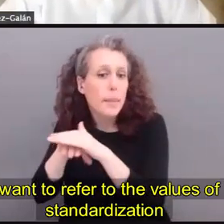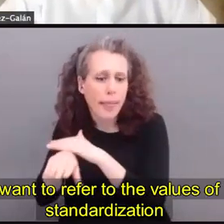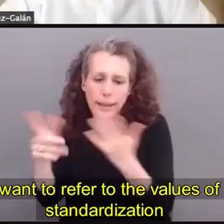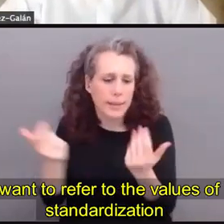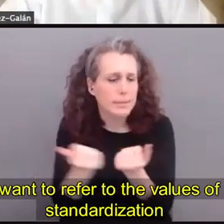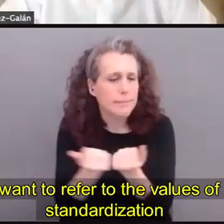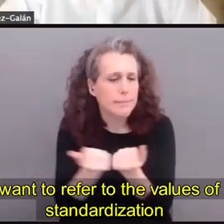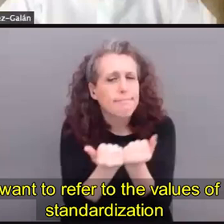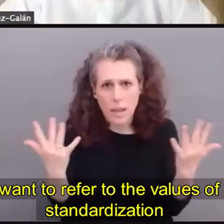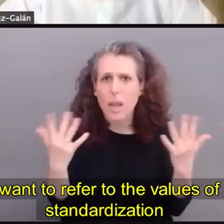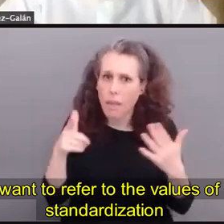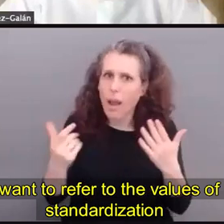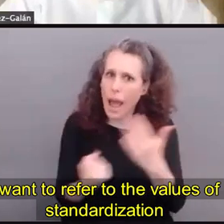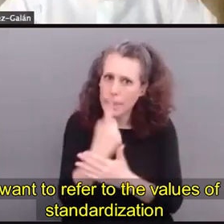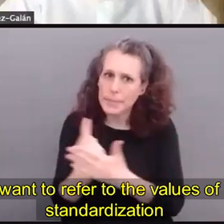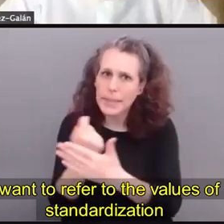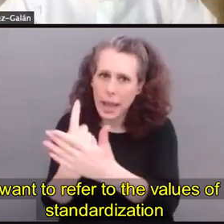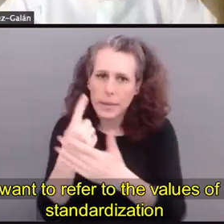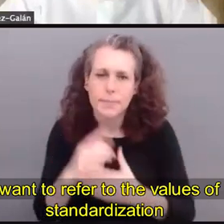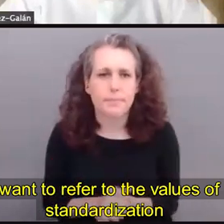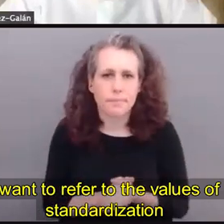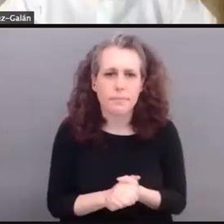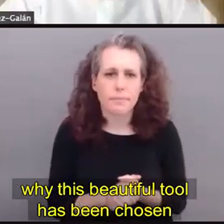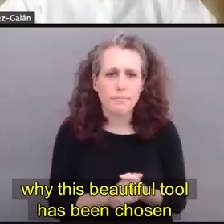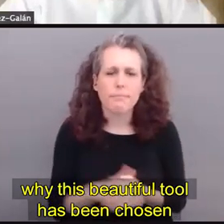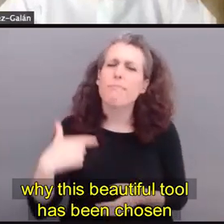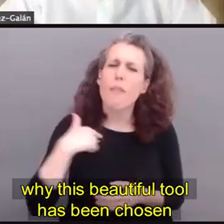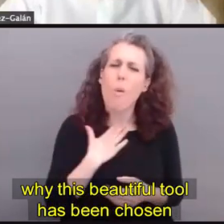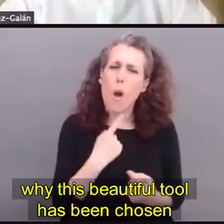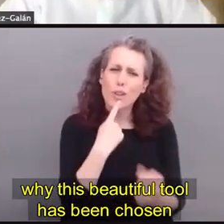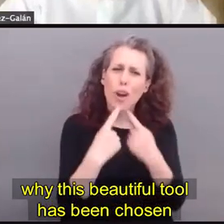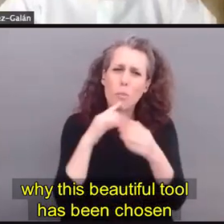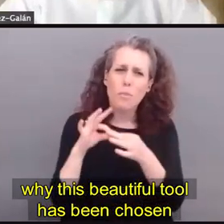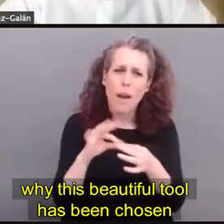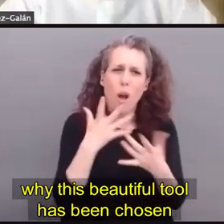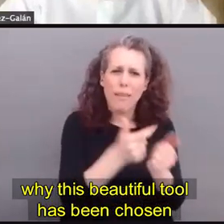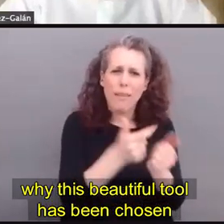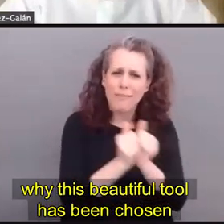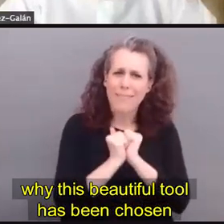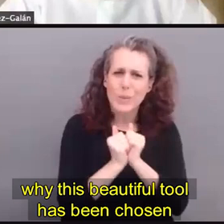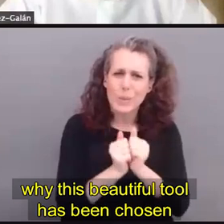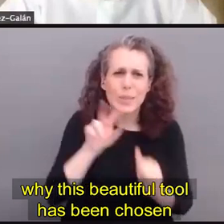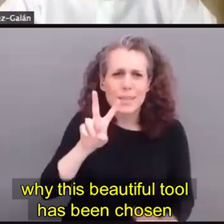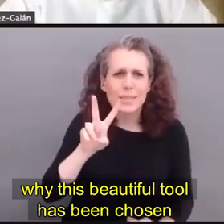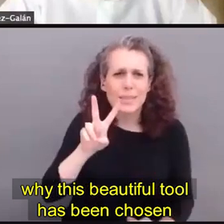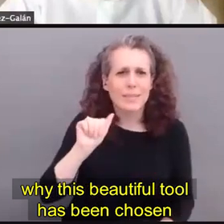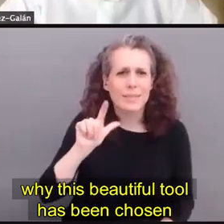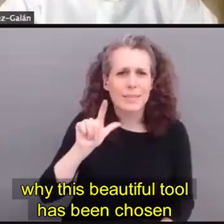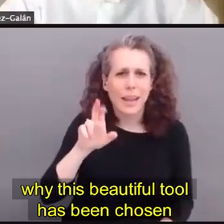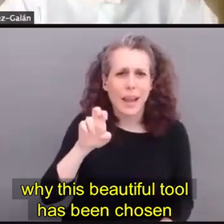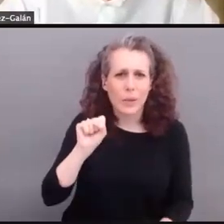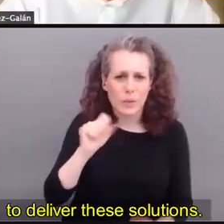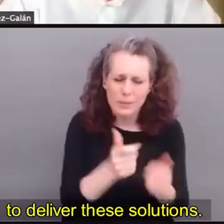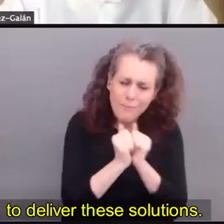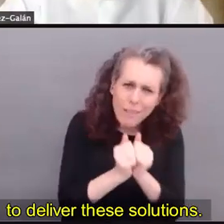want to refer to the values of standardization, why this beautiful tool has been the one